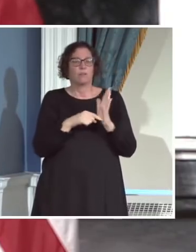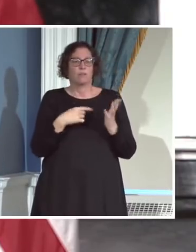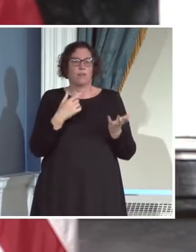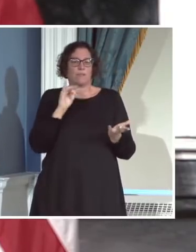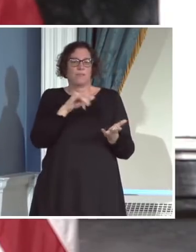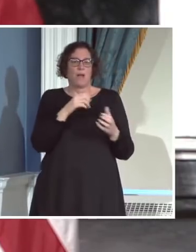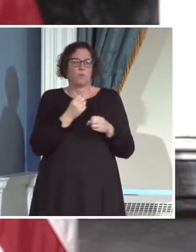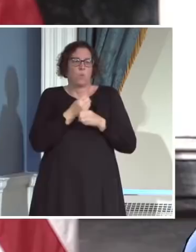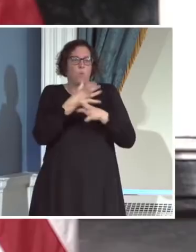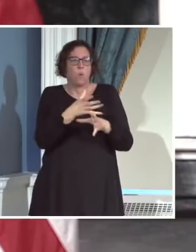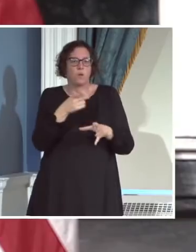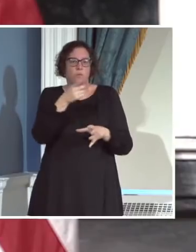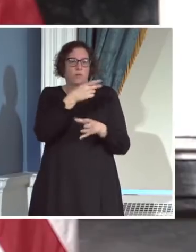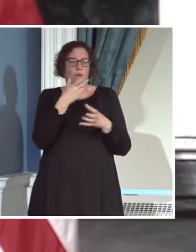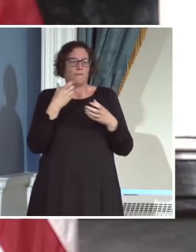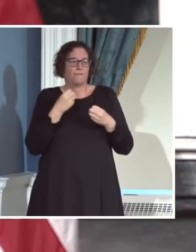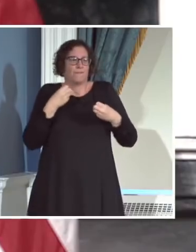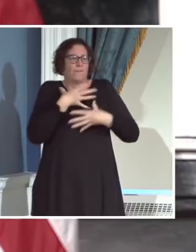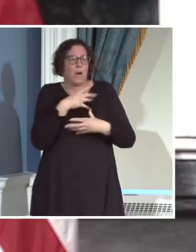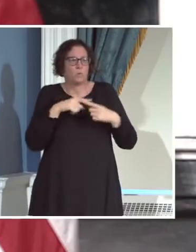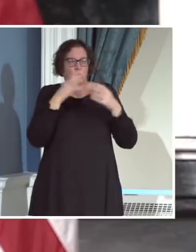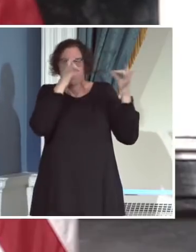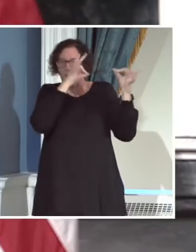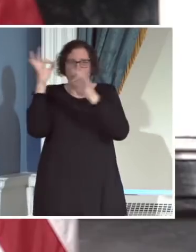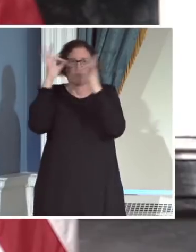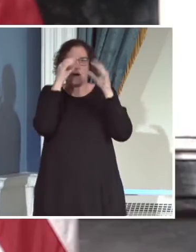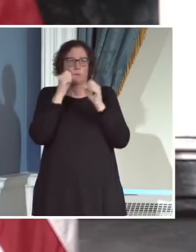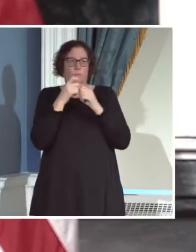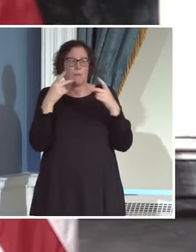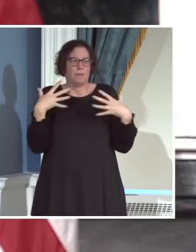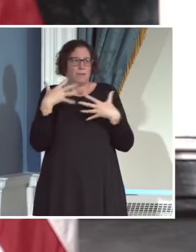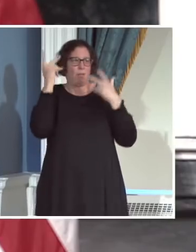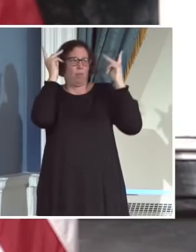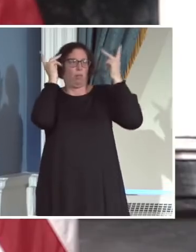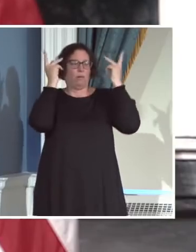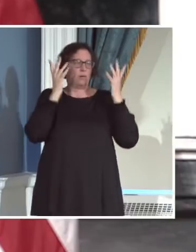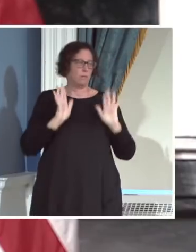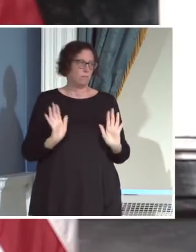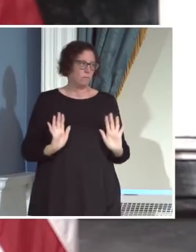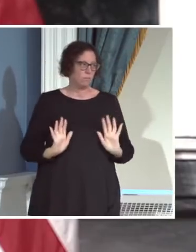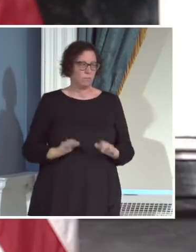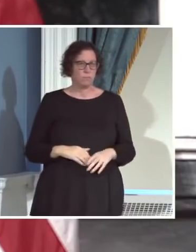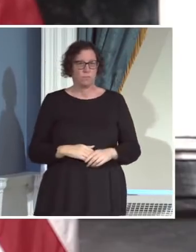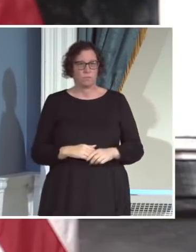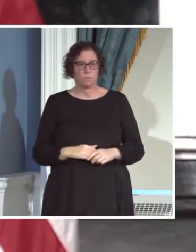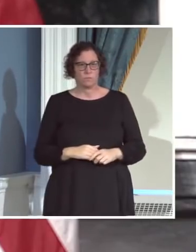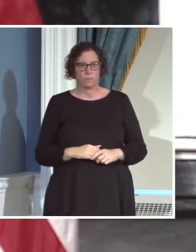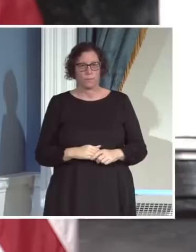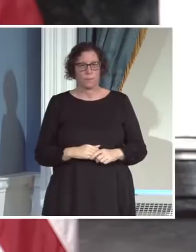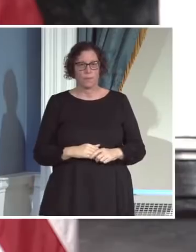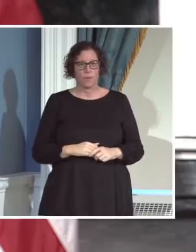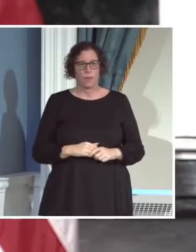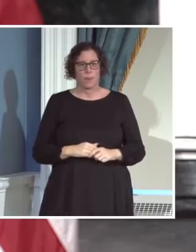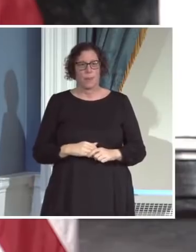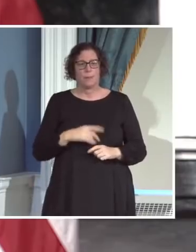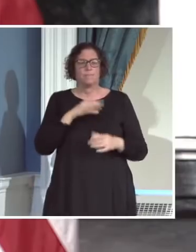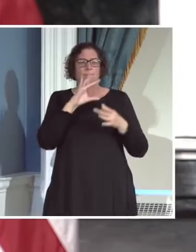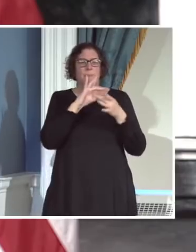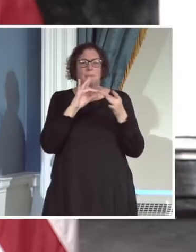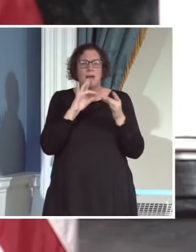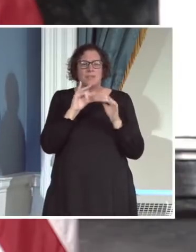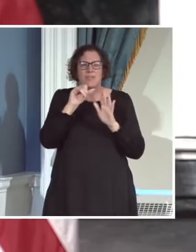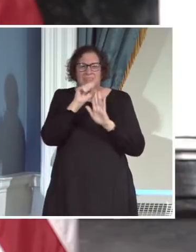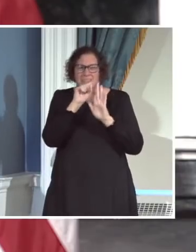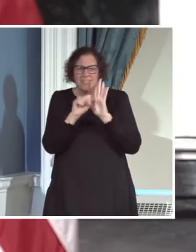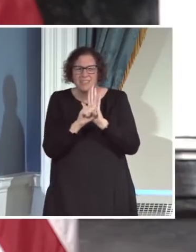say it in terms of, I don't know what's happening in Alabama or anyplace else, but if you say, is government making a decision that would separate